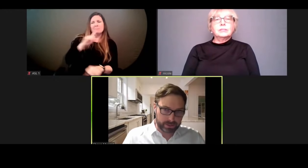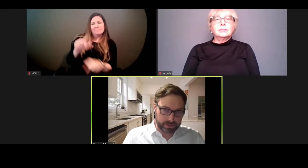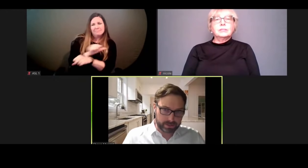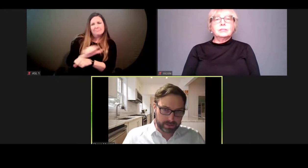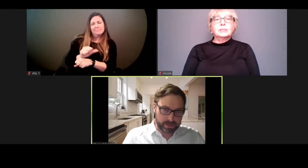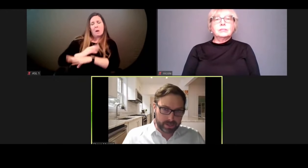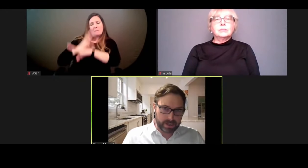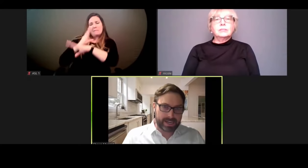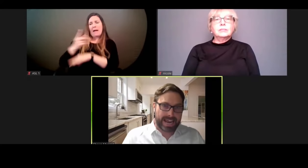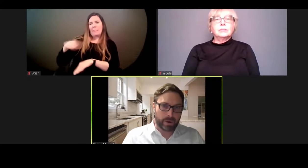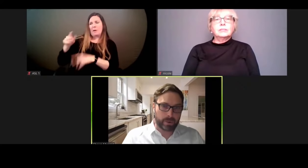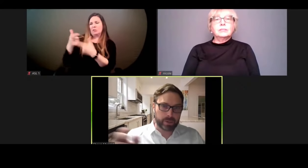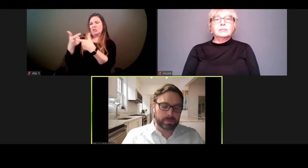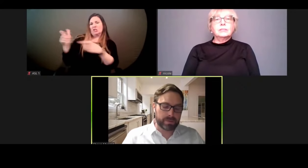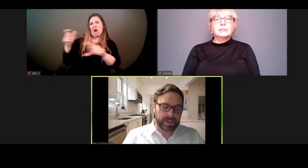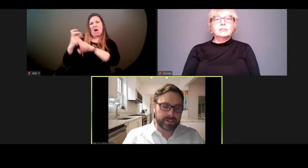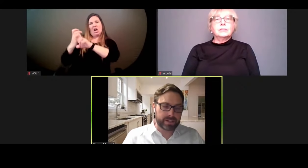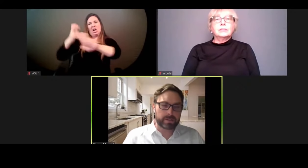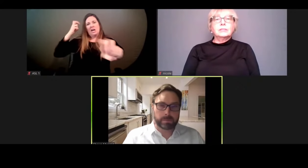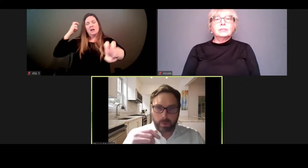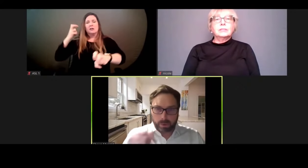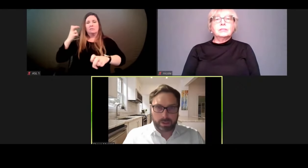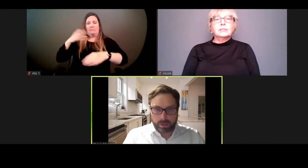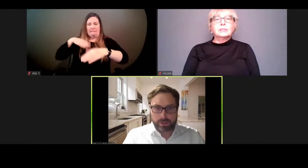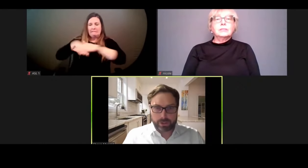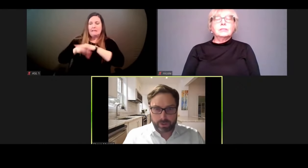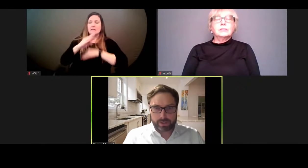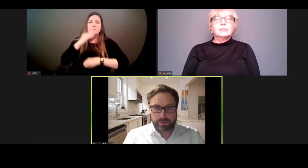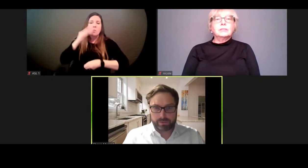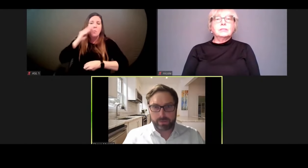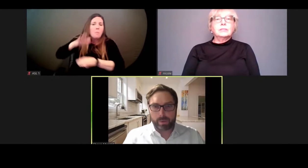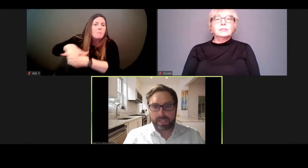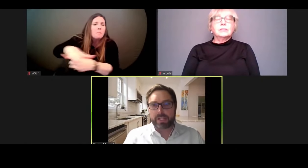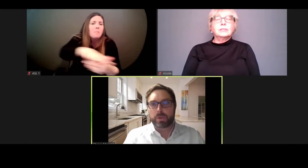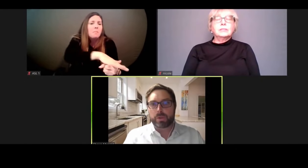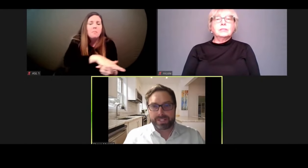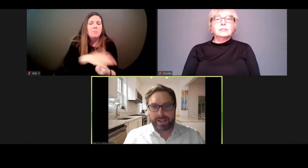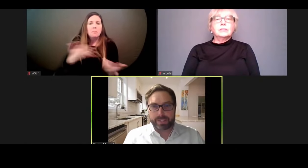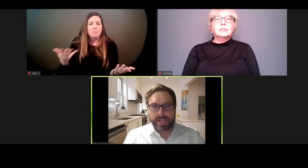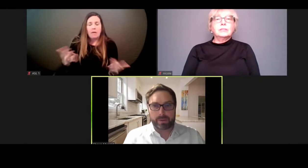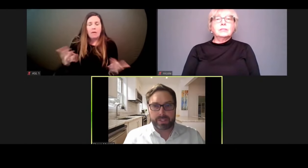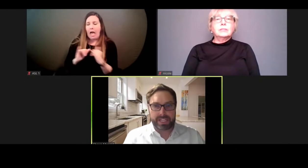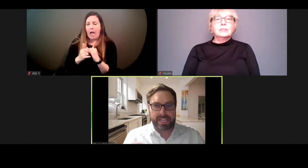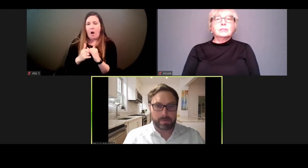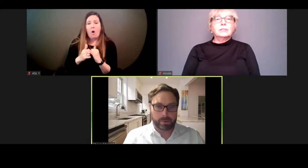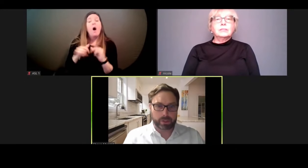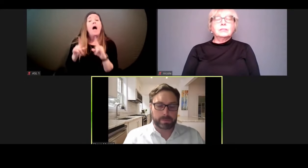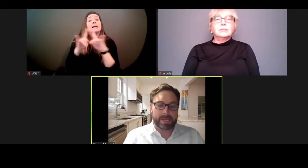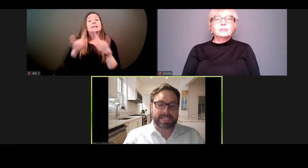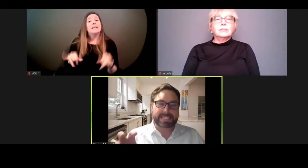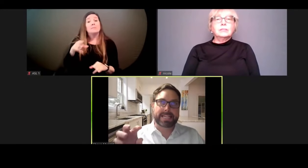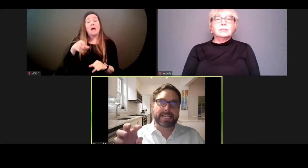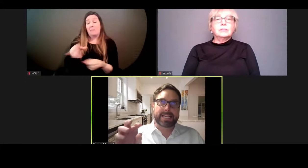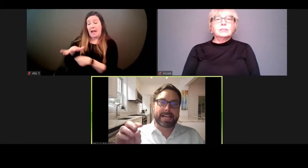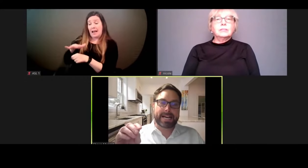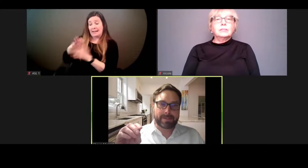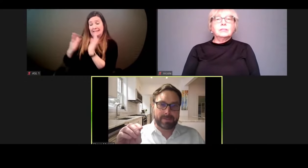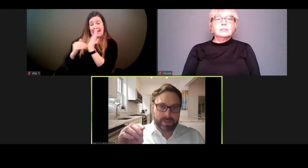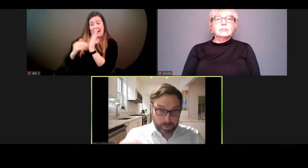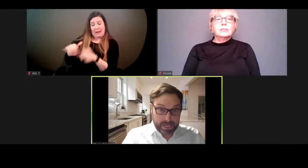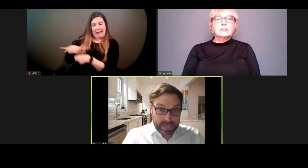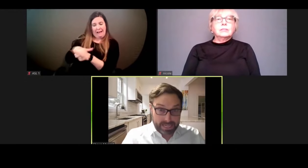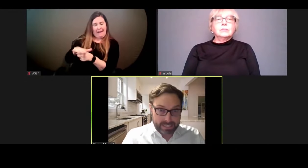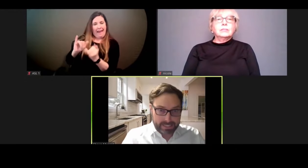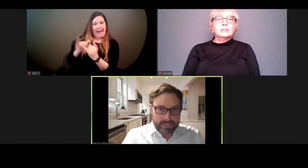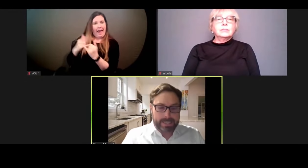neighborhoods? And how are you preventing more large trucks from going into our downtown, taking up more space